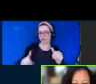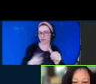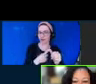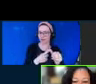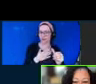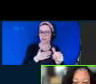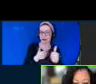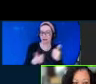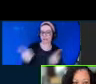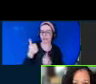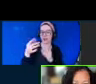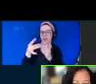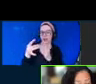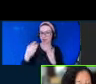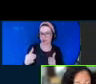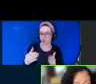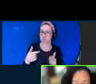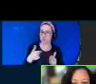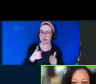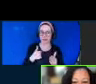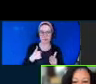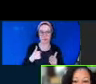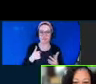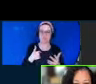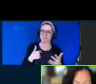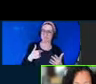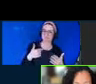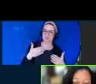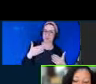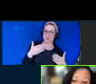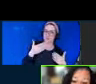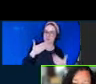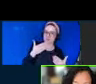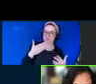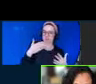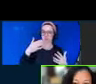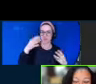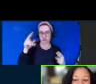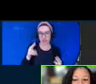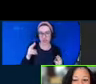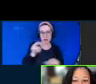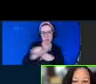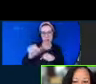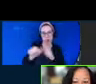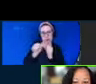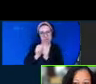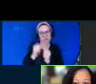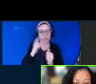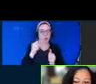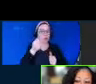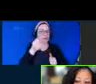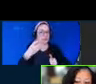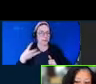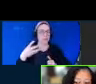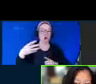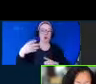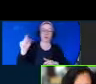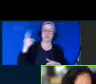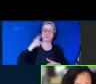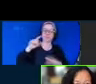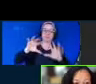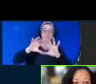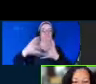my leadership, someone whom I've had the good privilege of working alongside for several administrations, certainly had the good privilege to